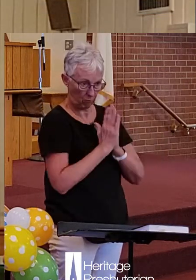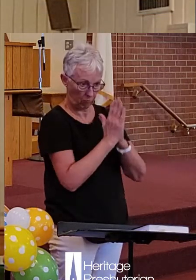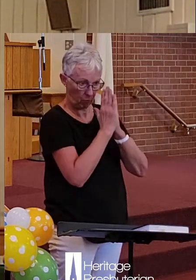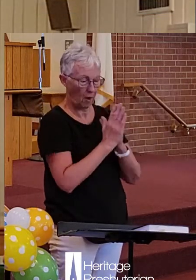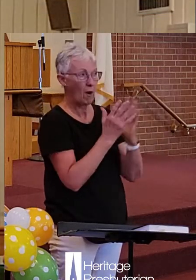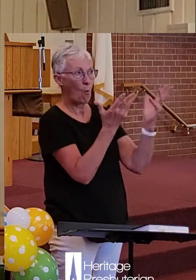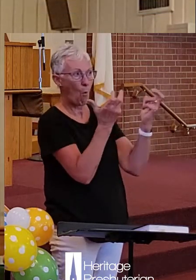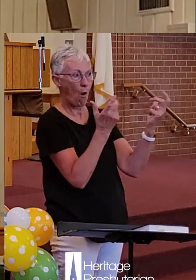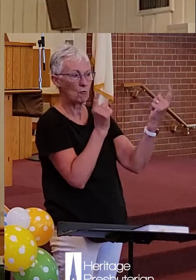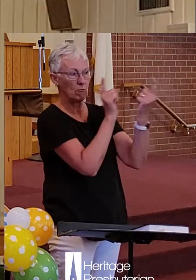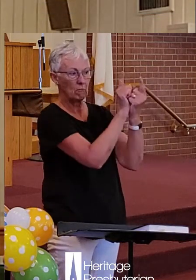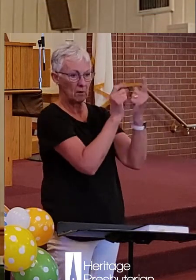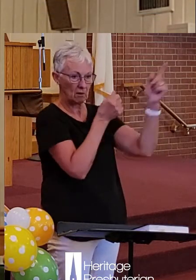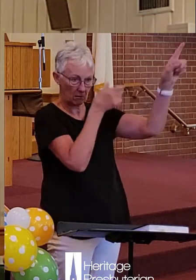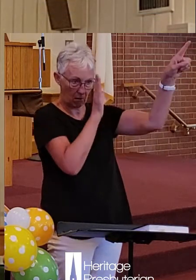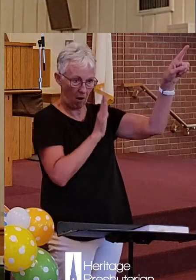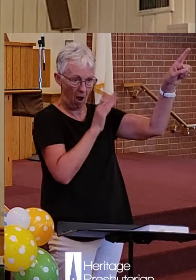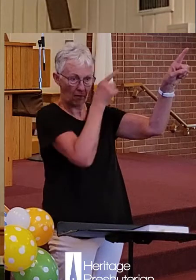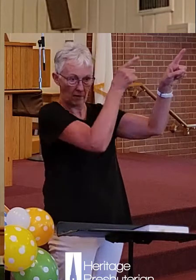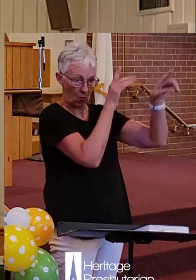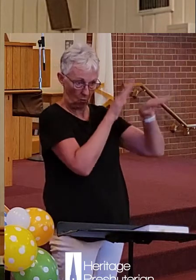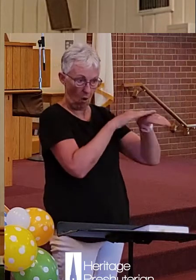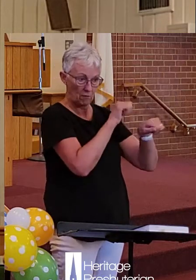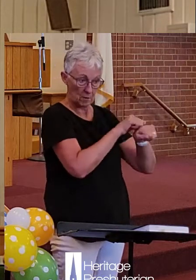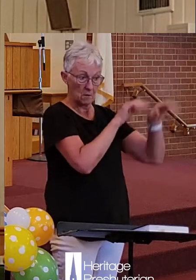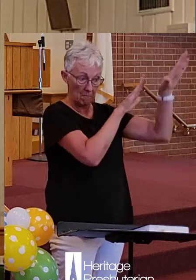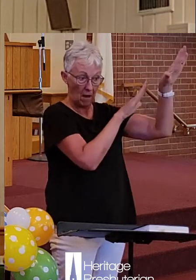comes. And he does.